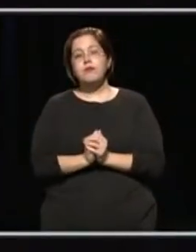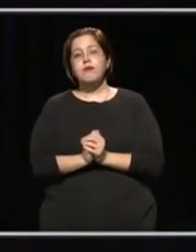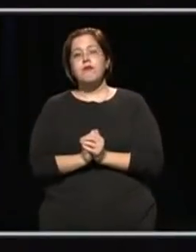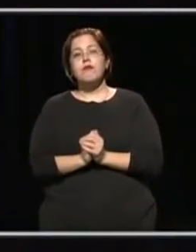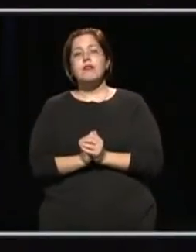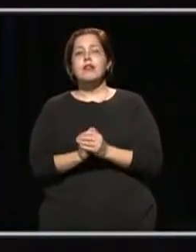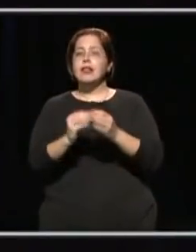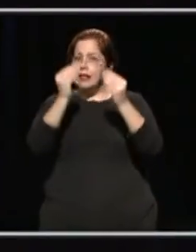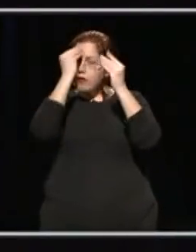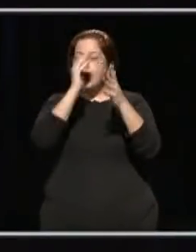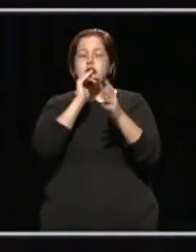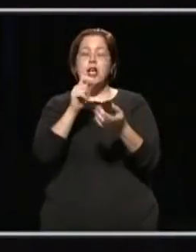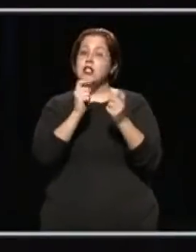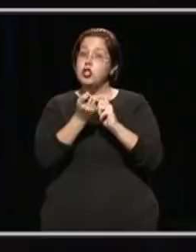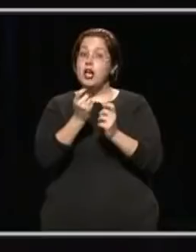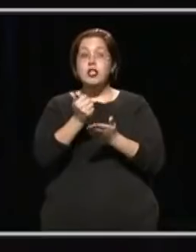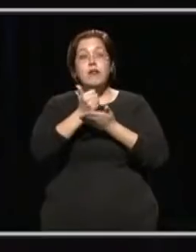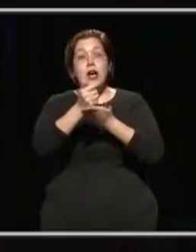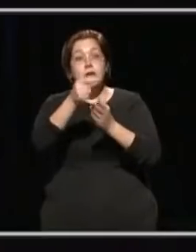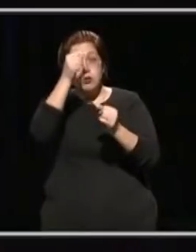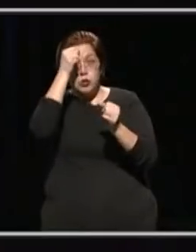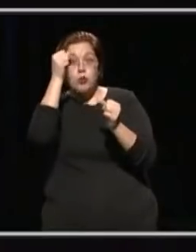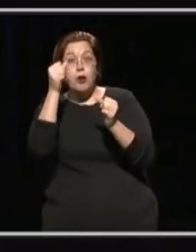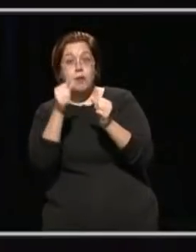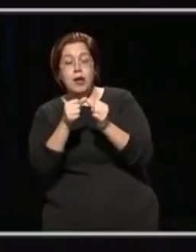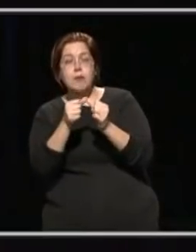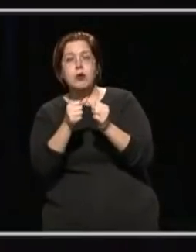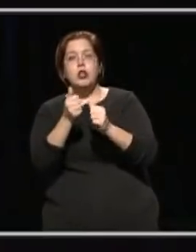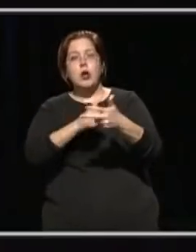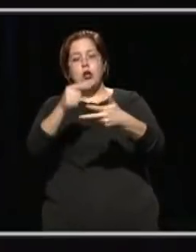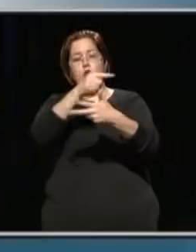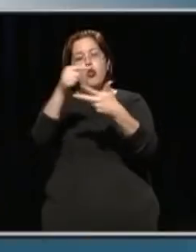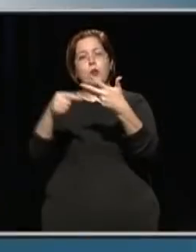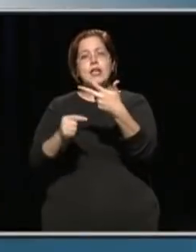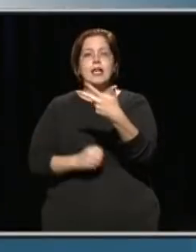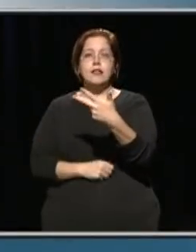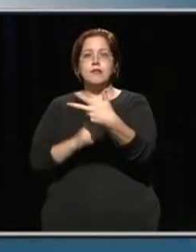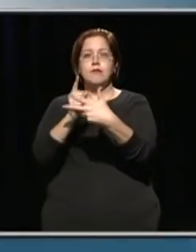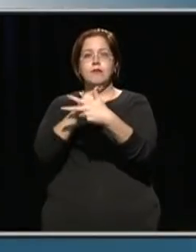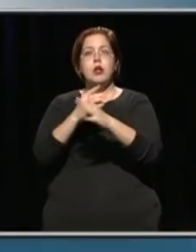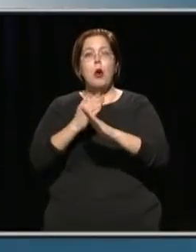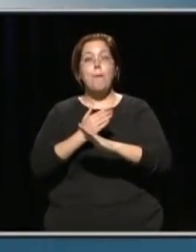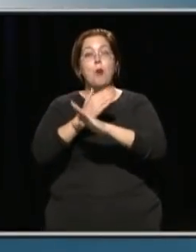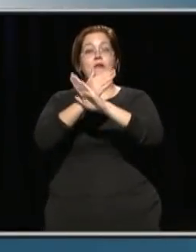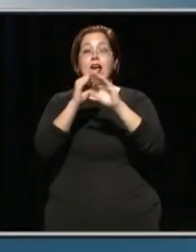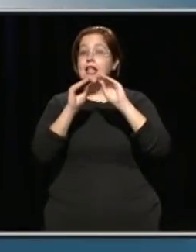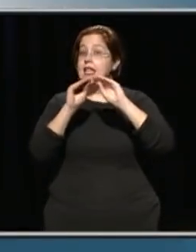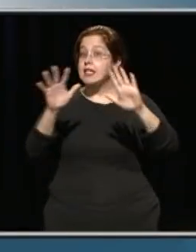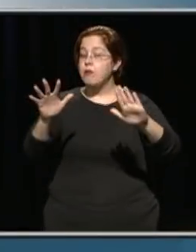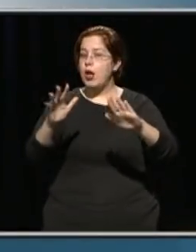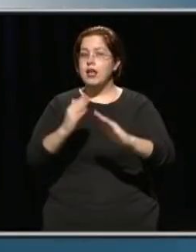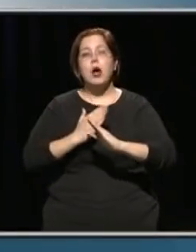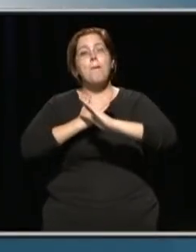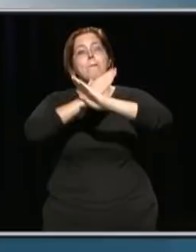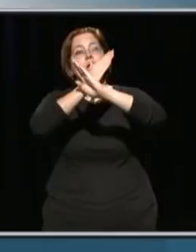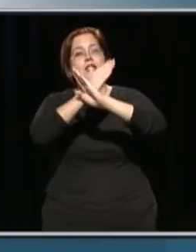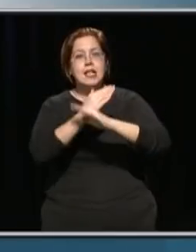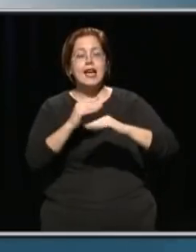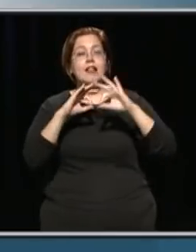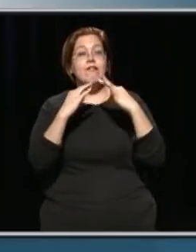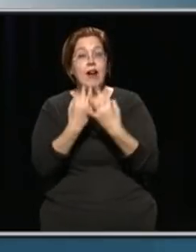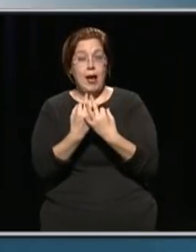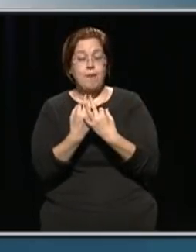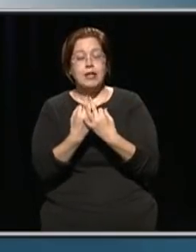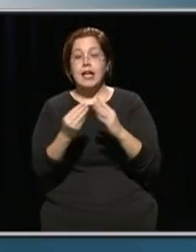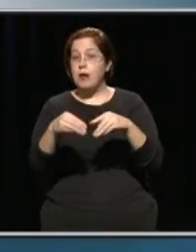not changed, and if it helps to remember them, they fall under 3 Ps: prevent the spread, protect your family, and